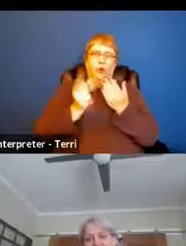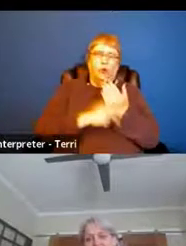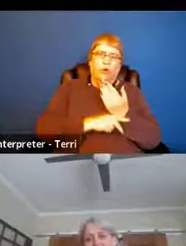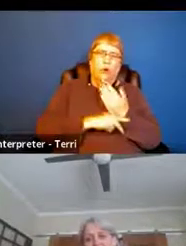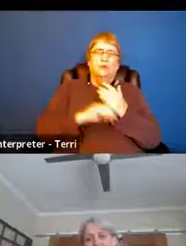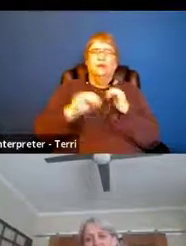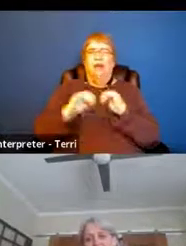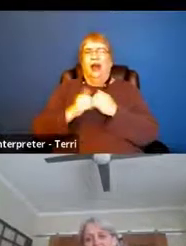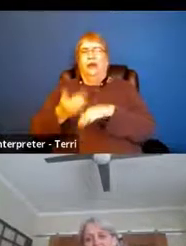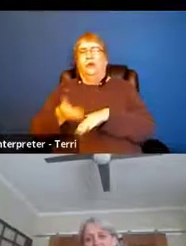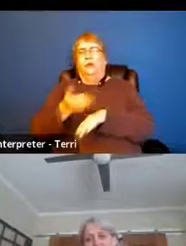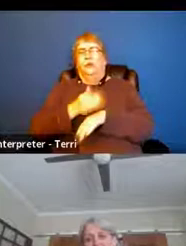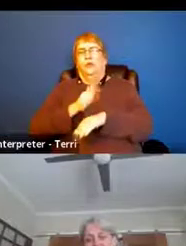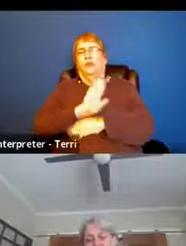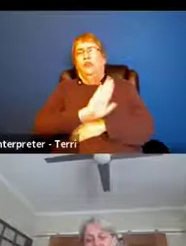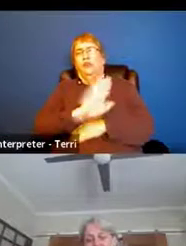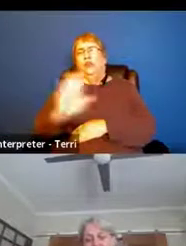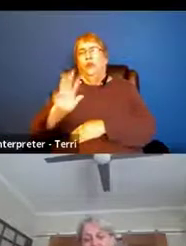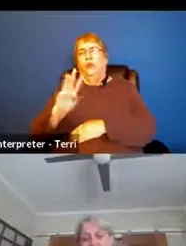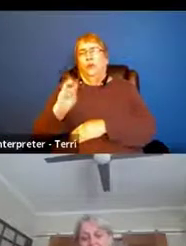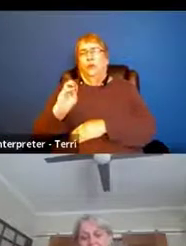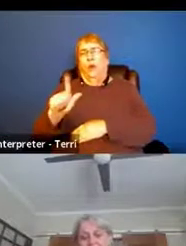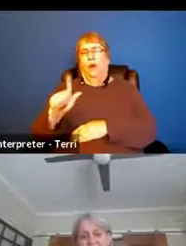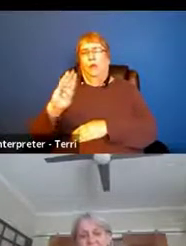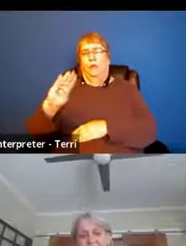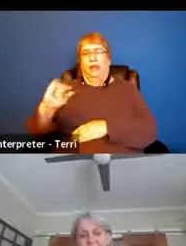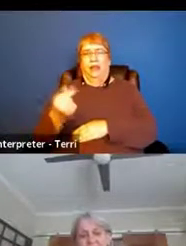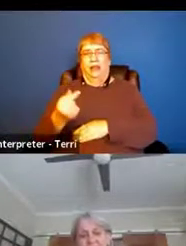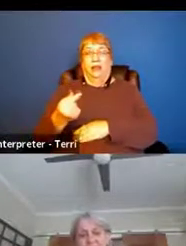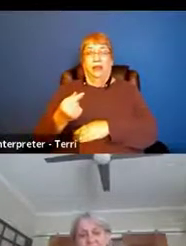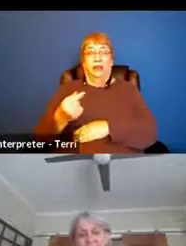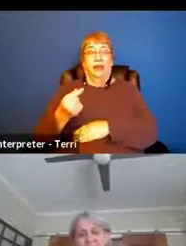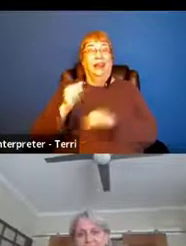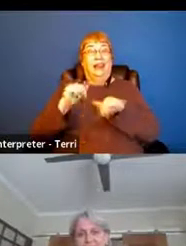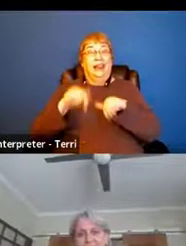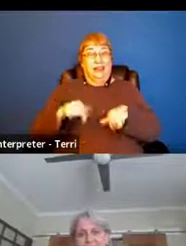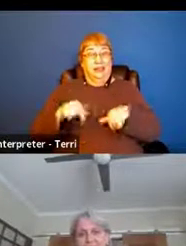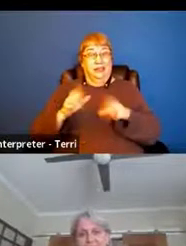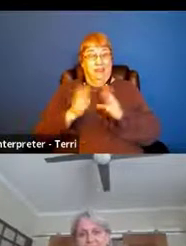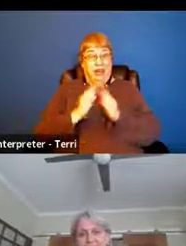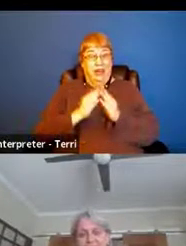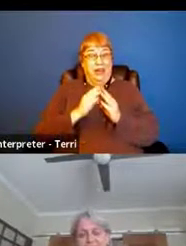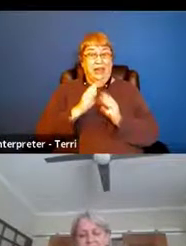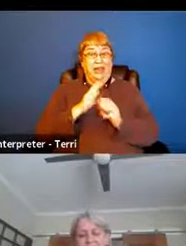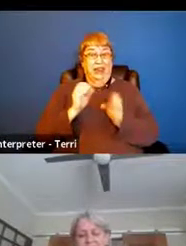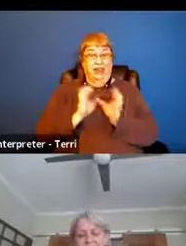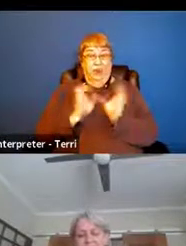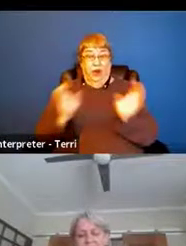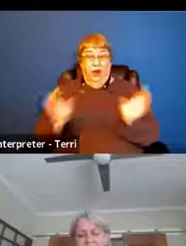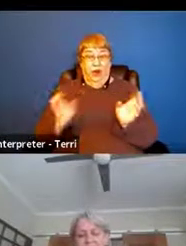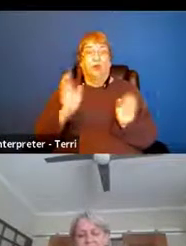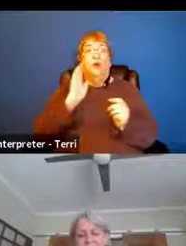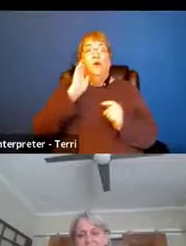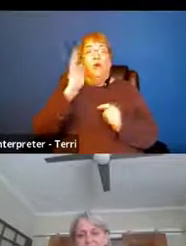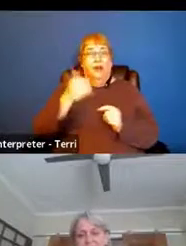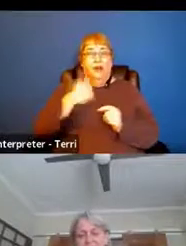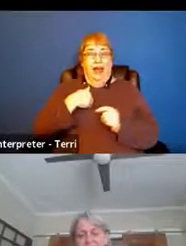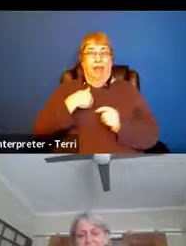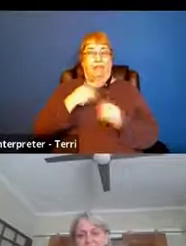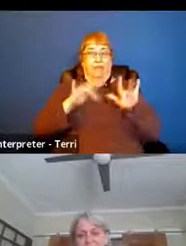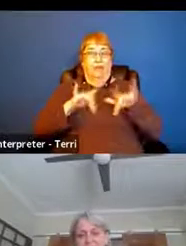your well-being. A recording of today's program and each breakout session will be available on our Gifts of Hope page